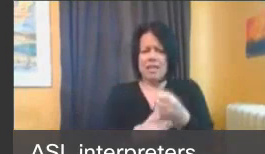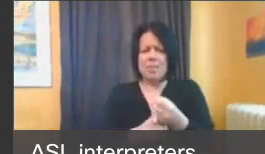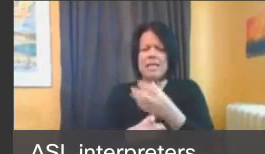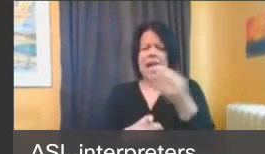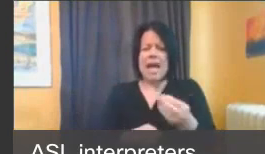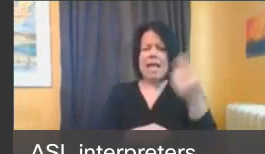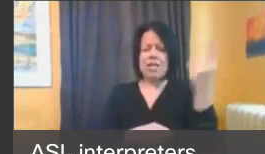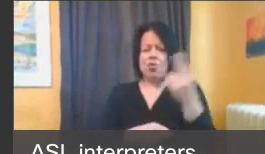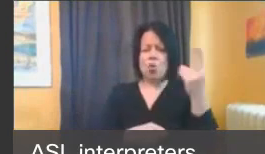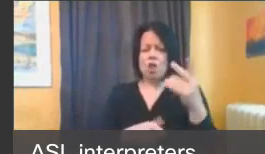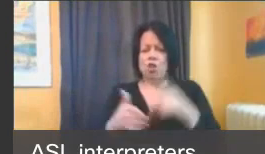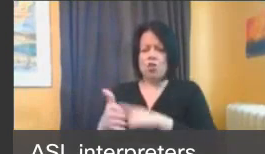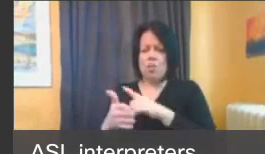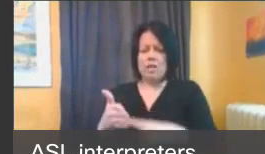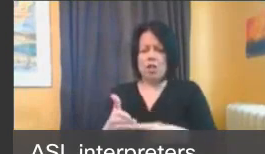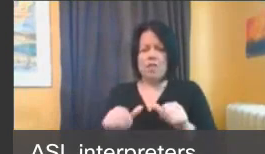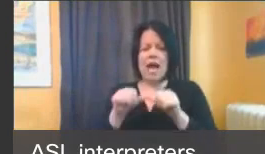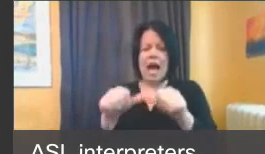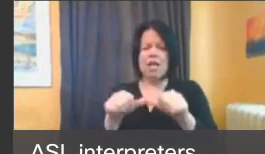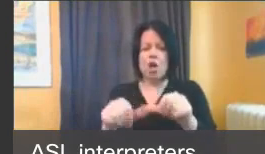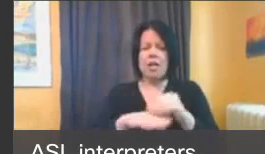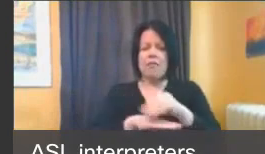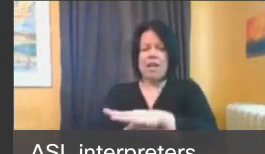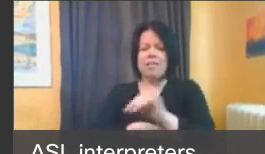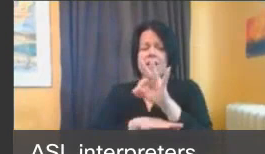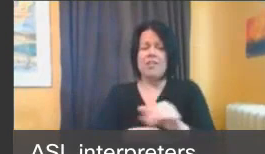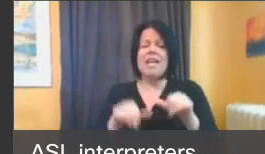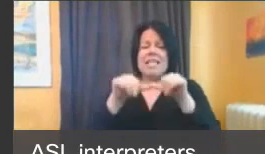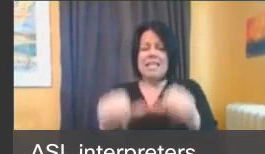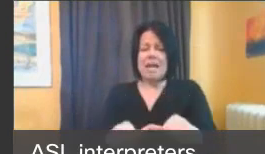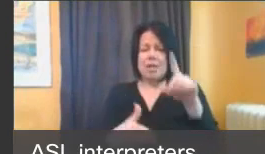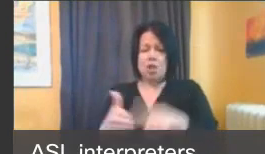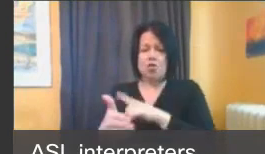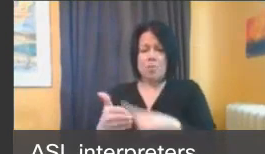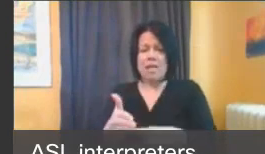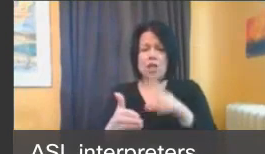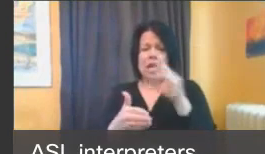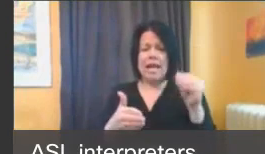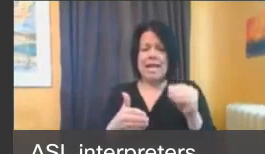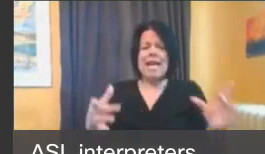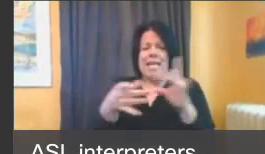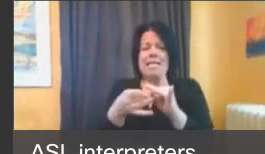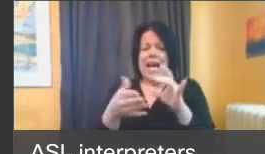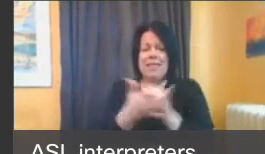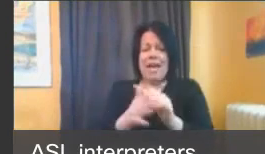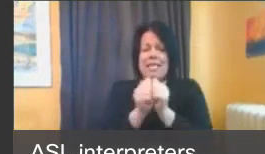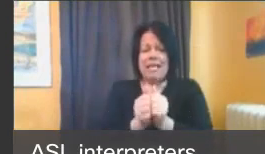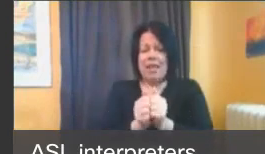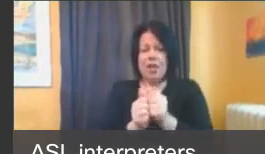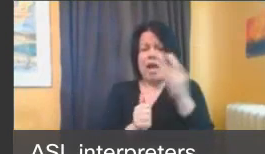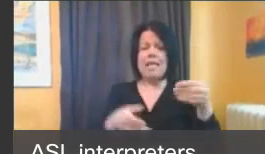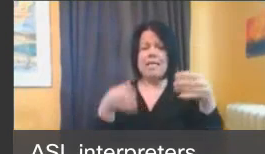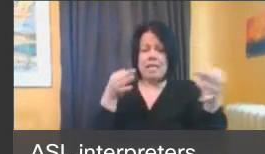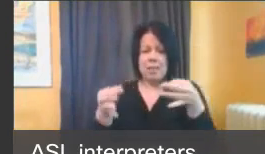historical discrimination, the ongoing effects of systemic discrimination, and tie that together and explain,